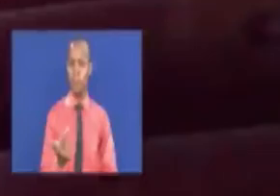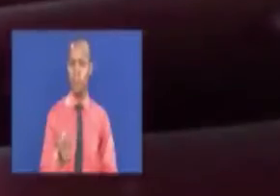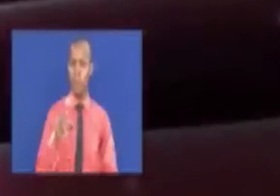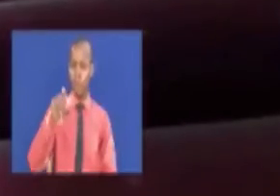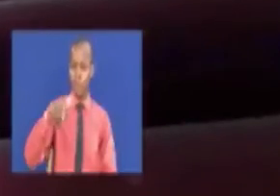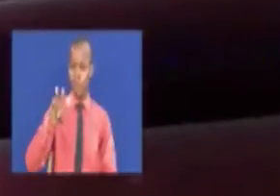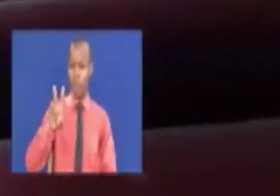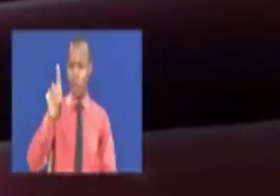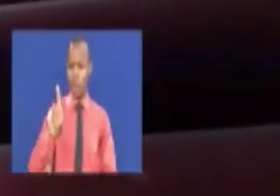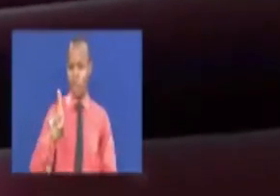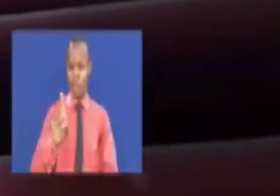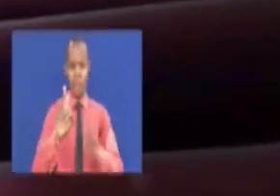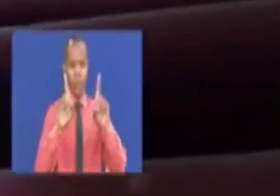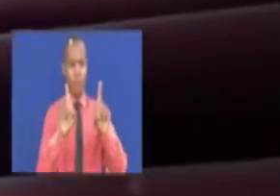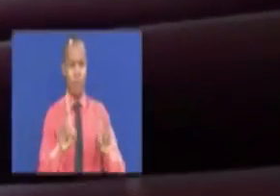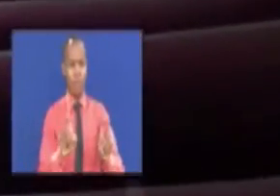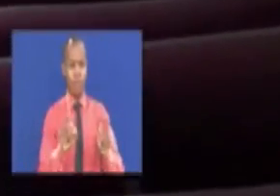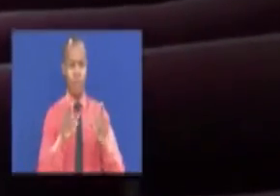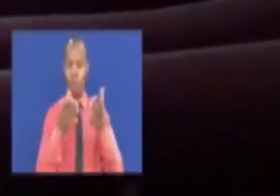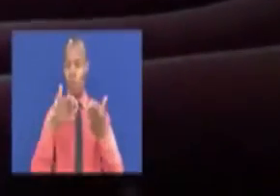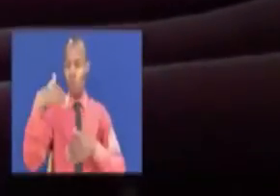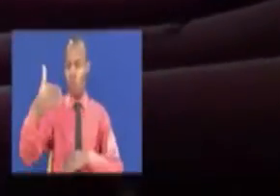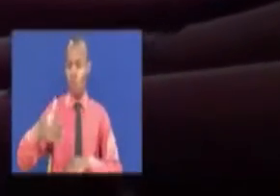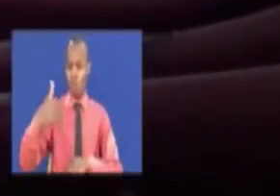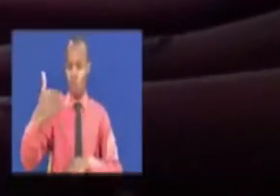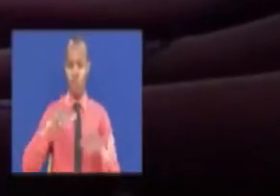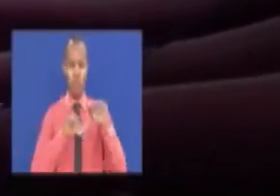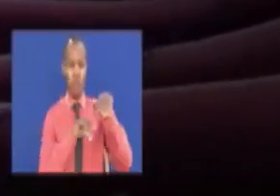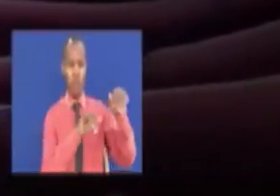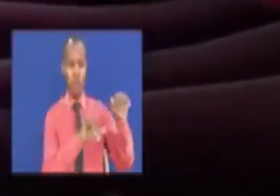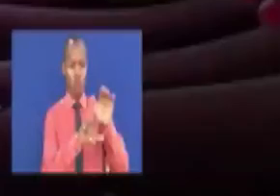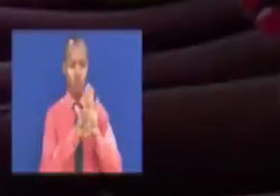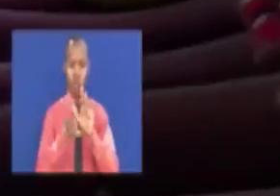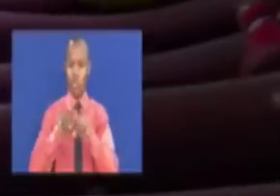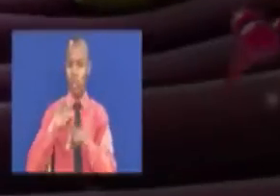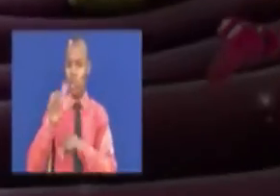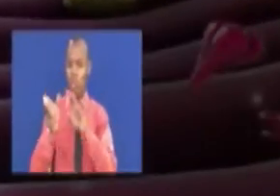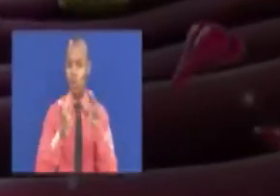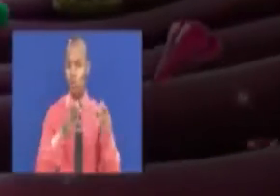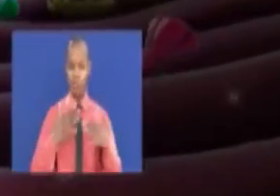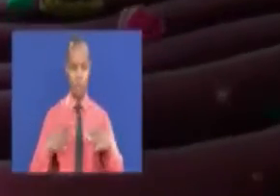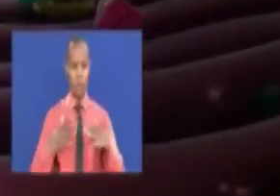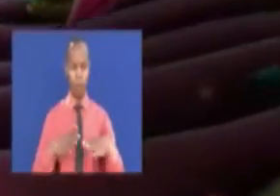with disabilities should take the laid down precautions just like any other person. The relationship